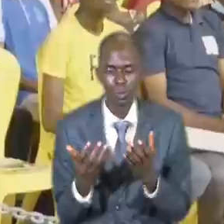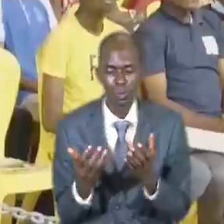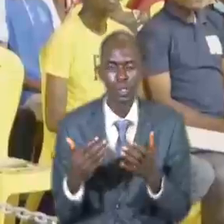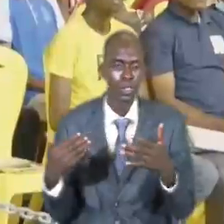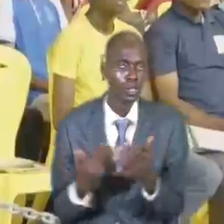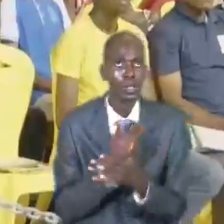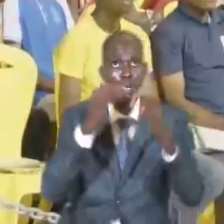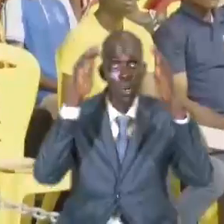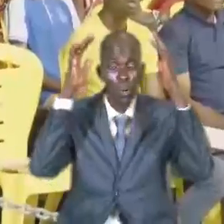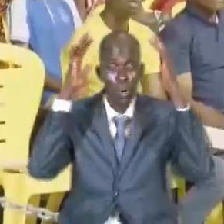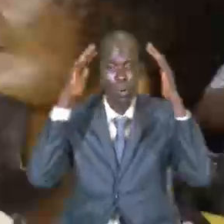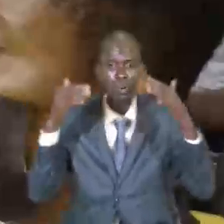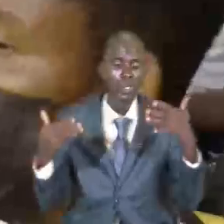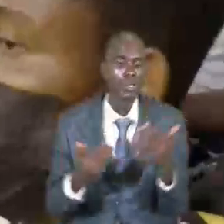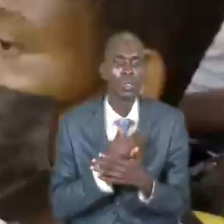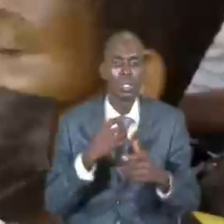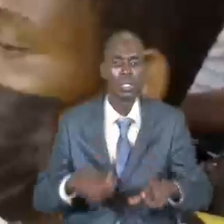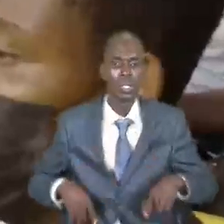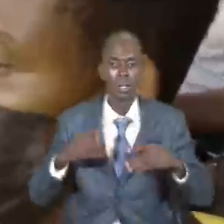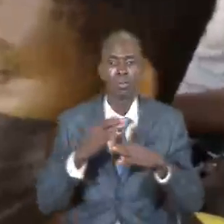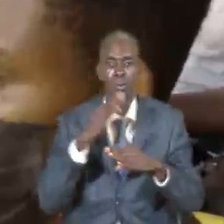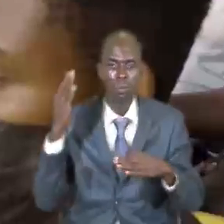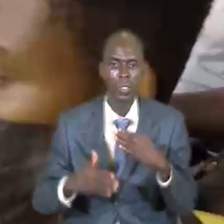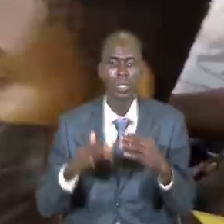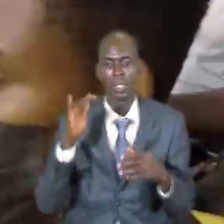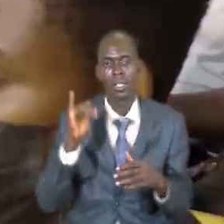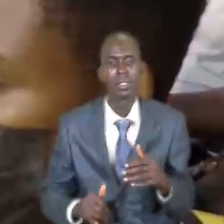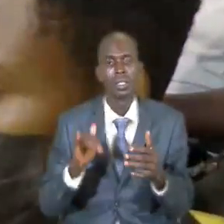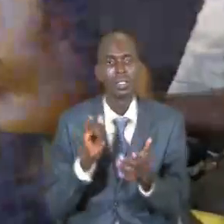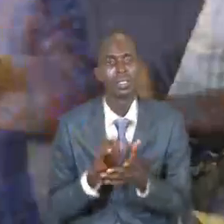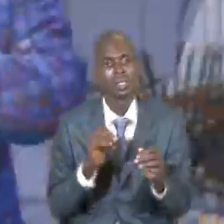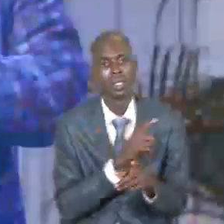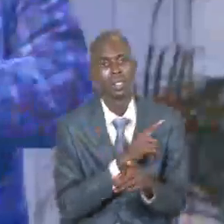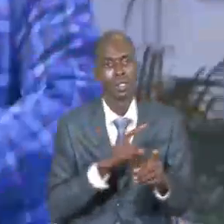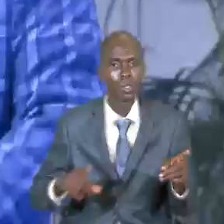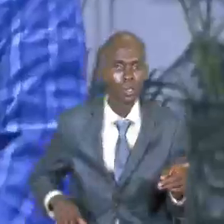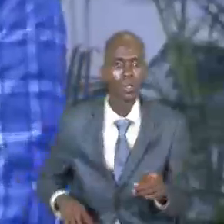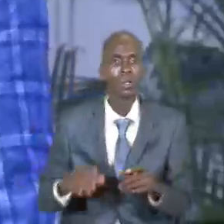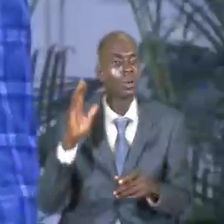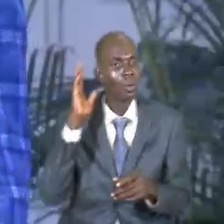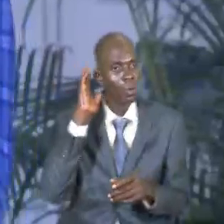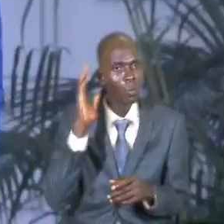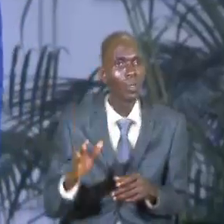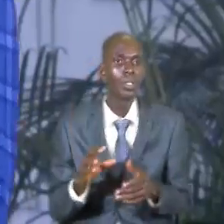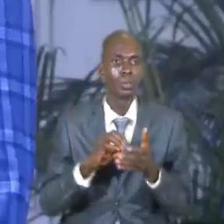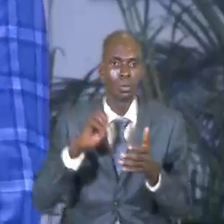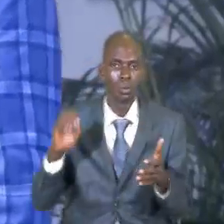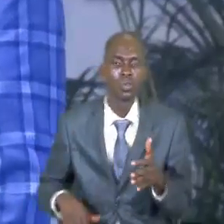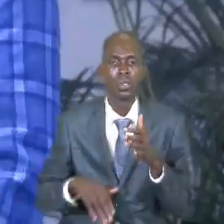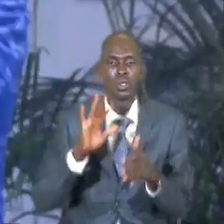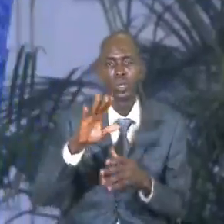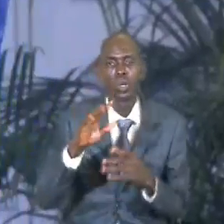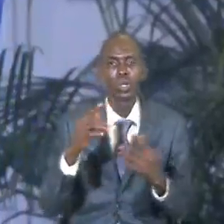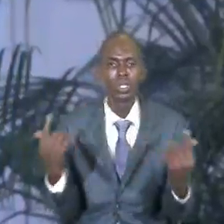life entirely, that the Lord may blot out your sins. When the times of